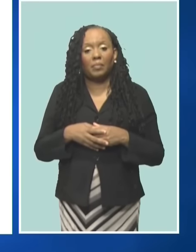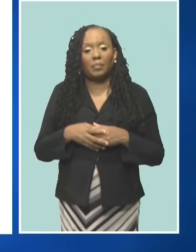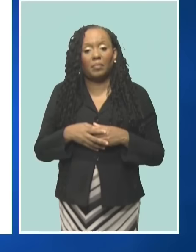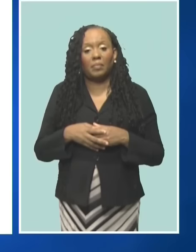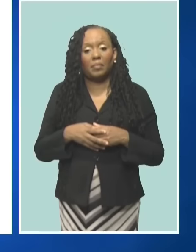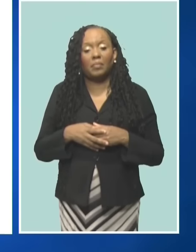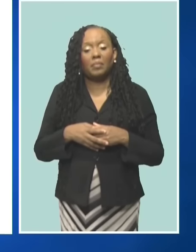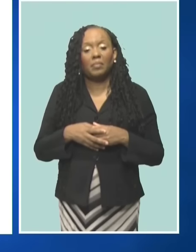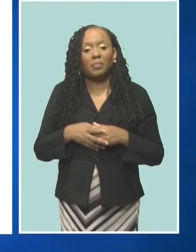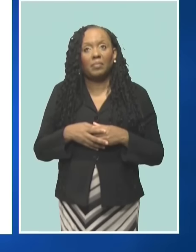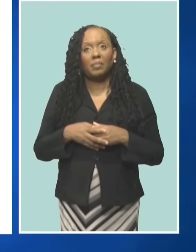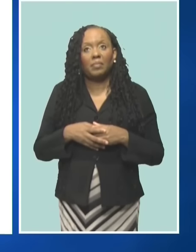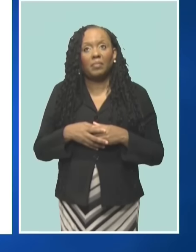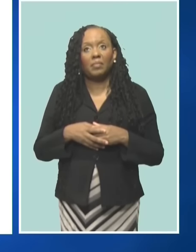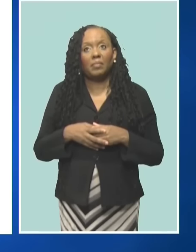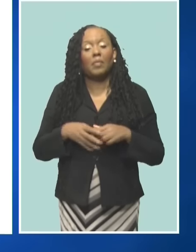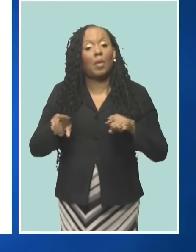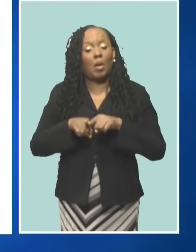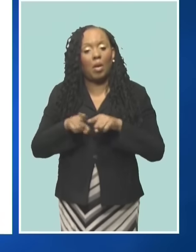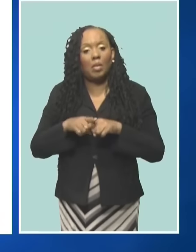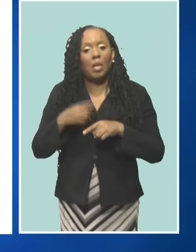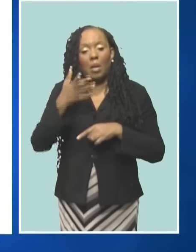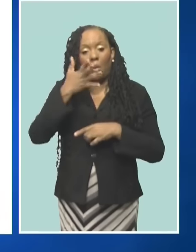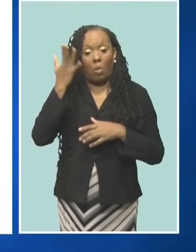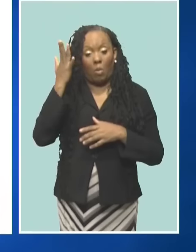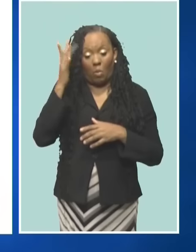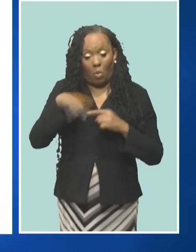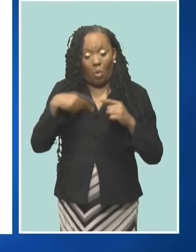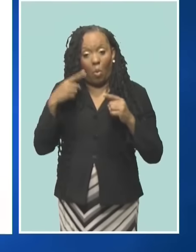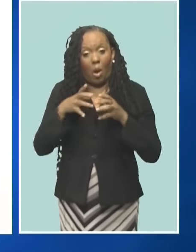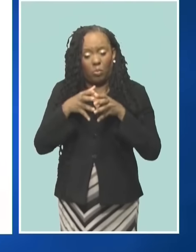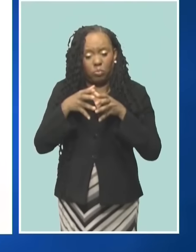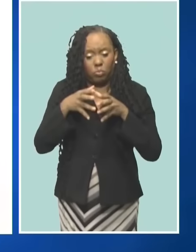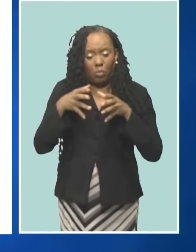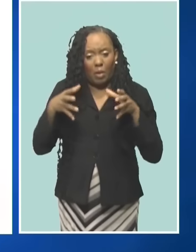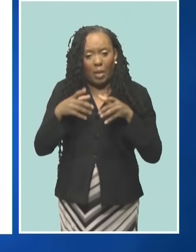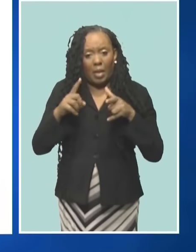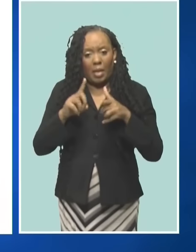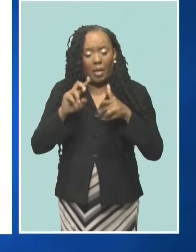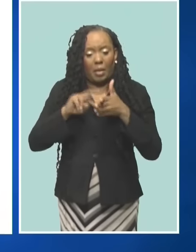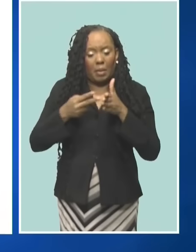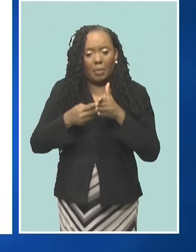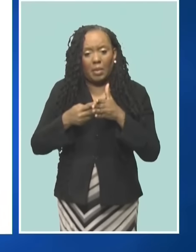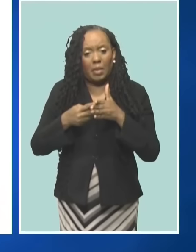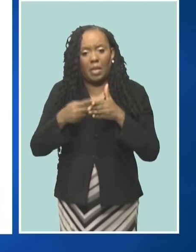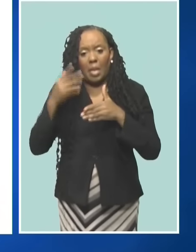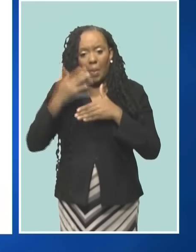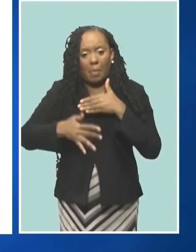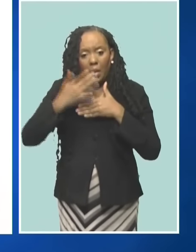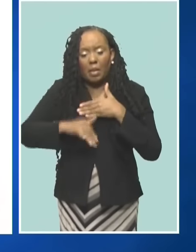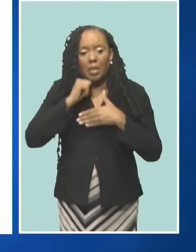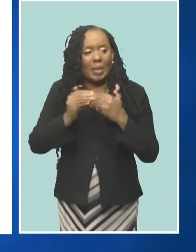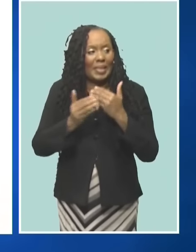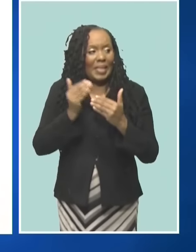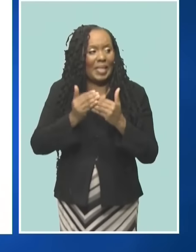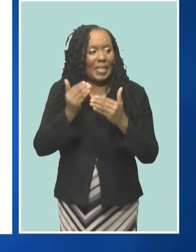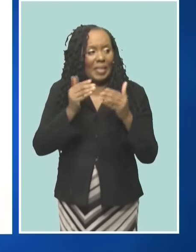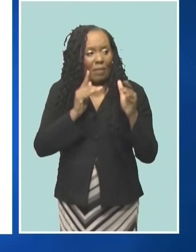having that large bulge in that area. It constricted the blood vessels and then brought